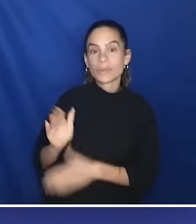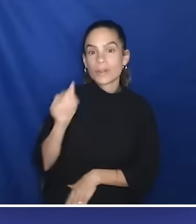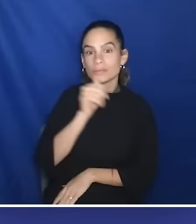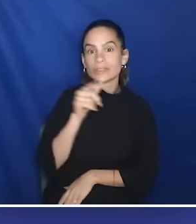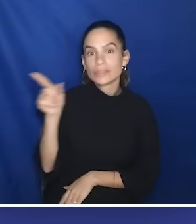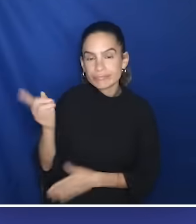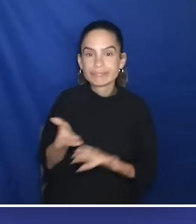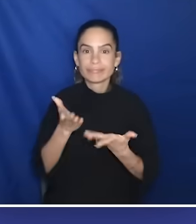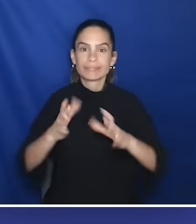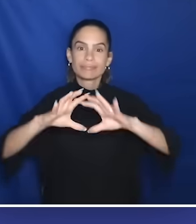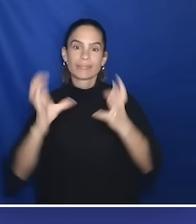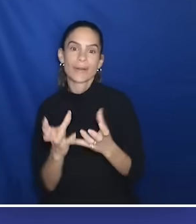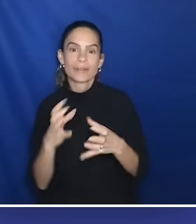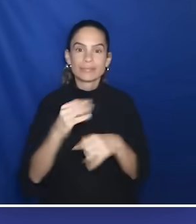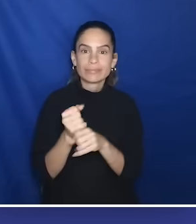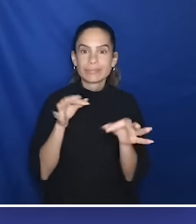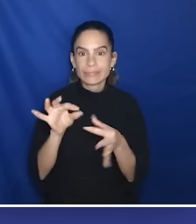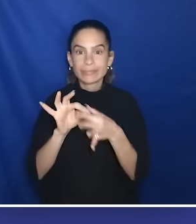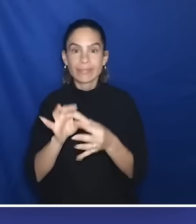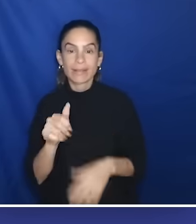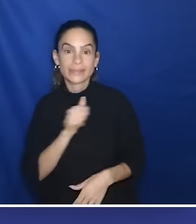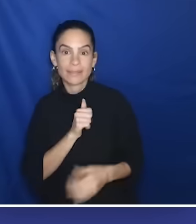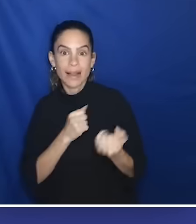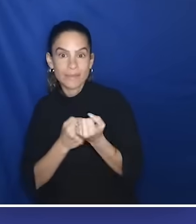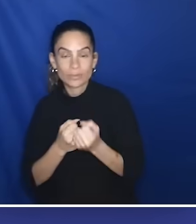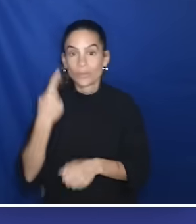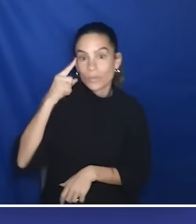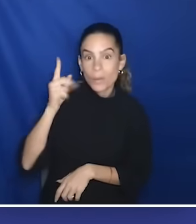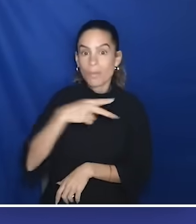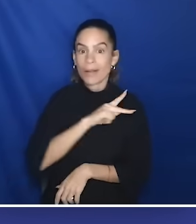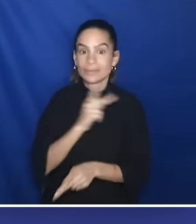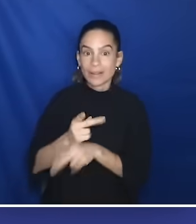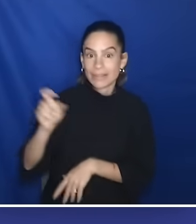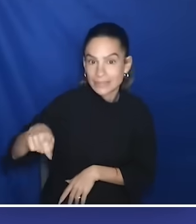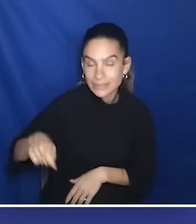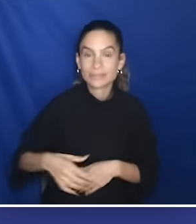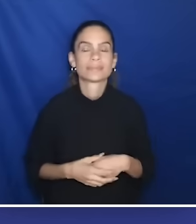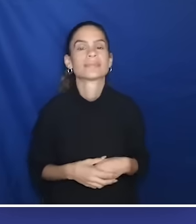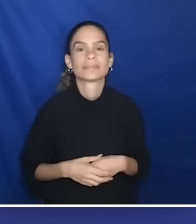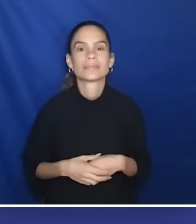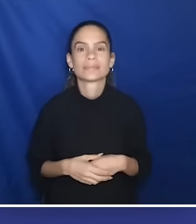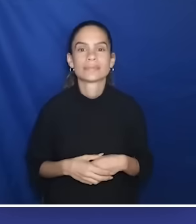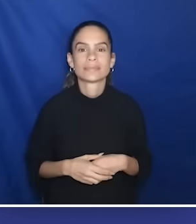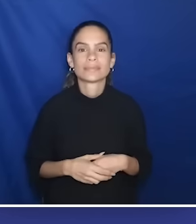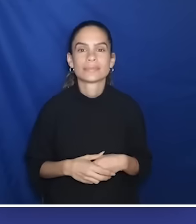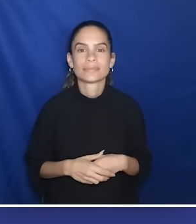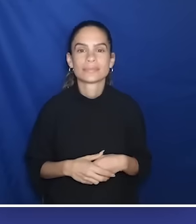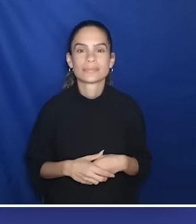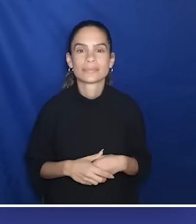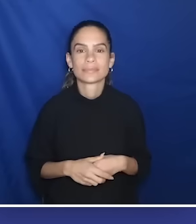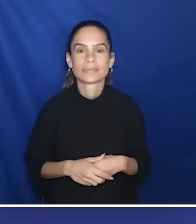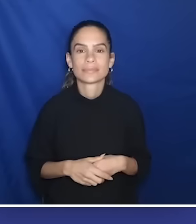Disability Rights Arizona presents an overview of self-advocacy for personal care needs. Animated icons, text,